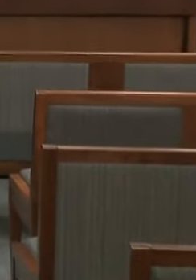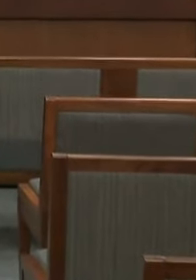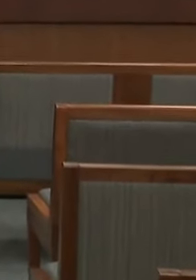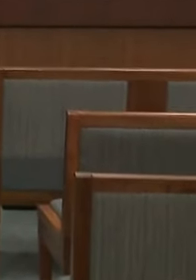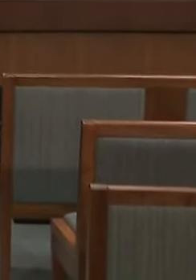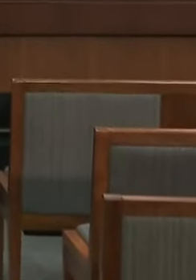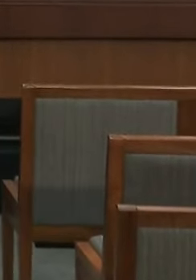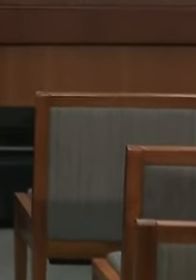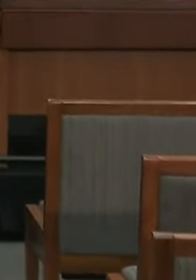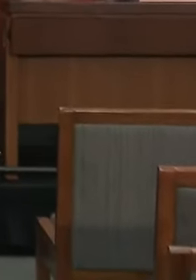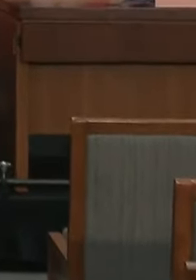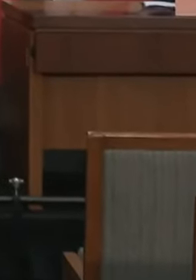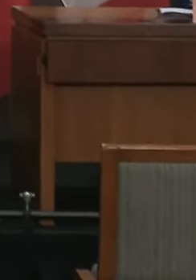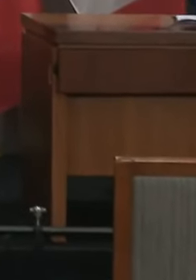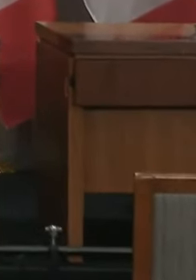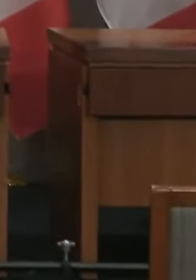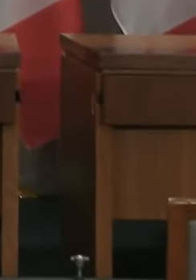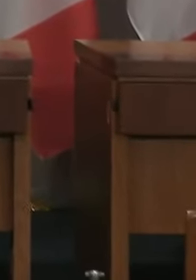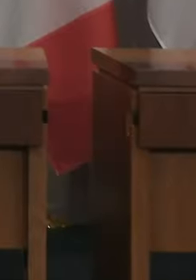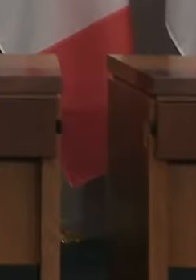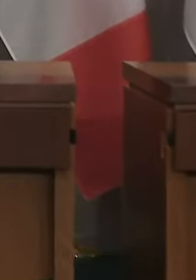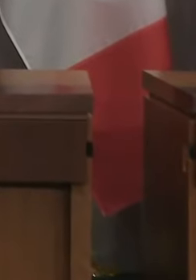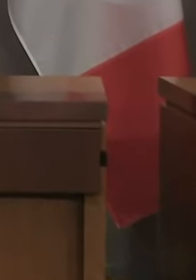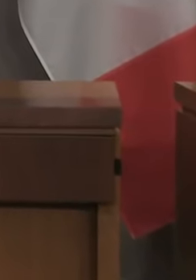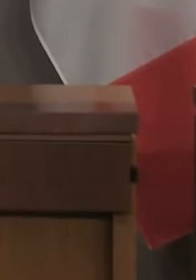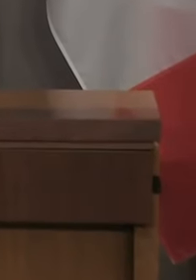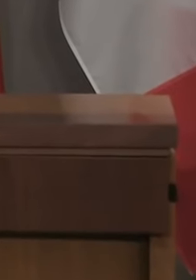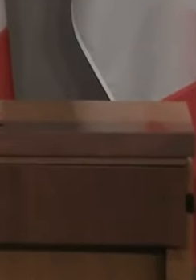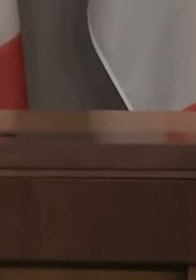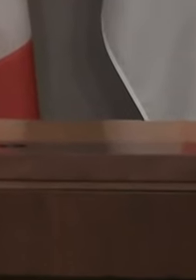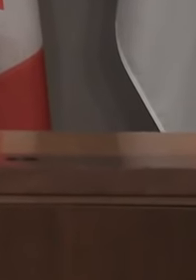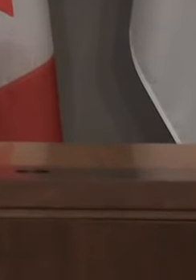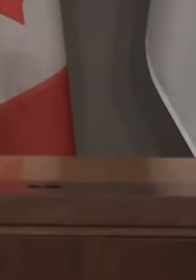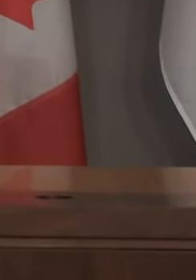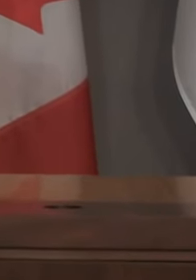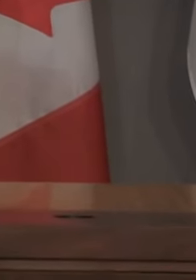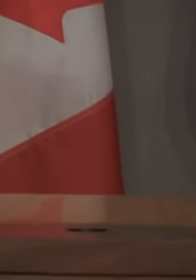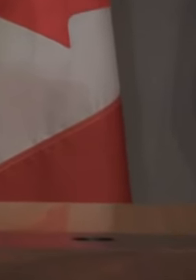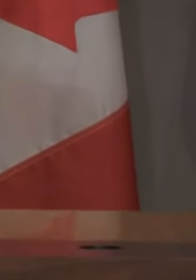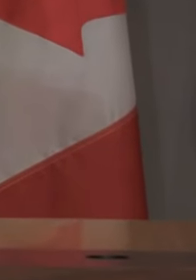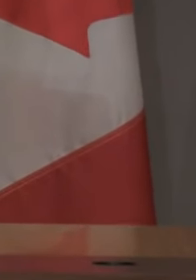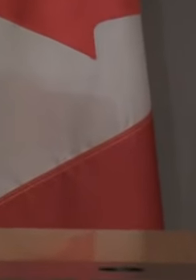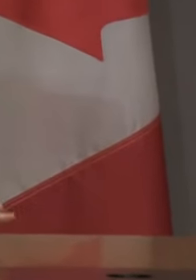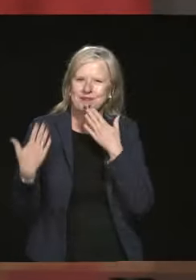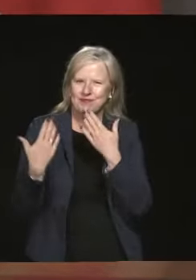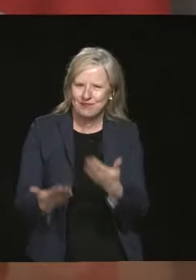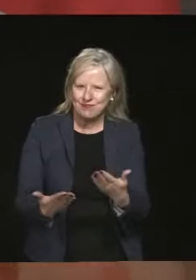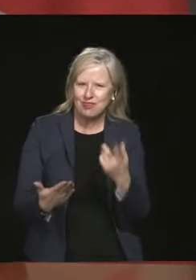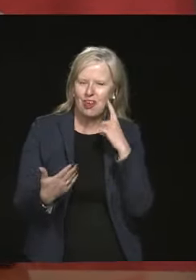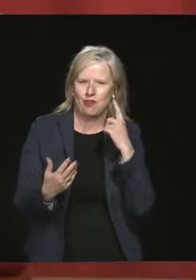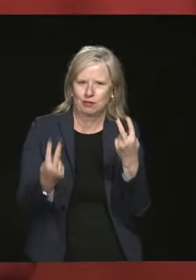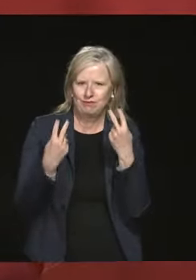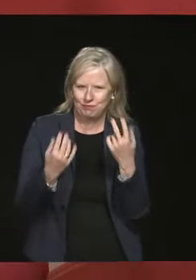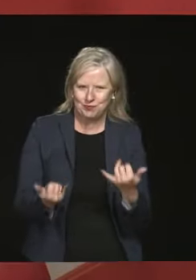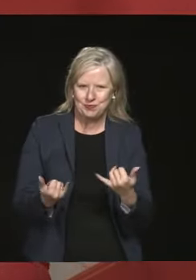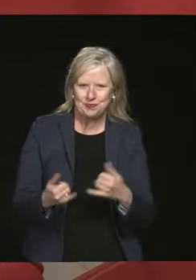Okay. Bonjour et merci de vous être rejoint à nous aujourd'hui. Hello, and thank you for joining us today. Let me just